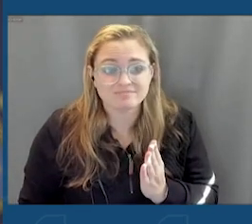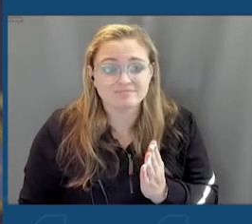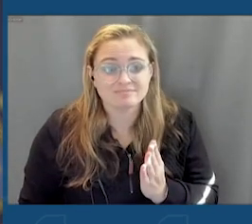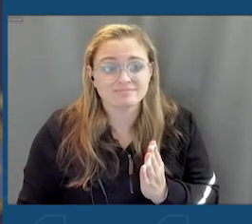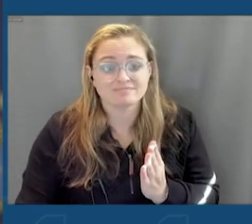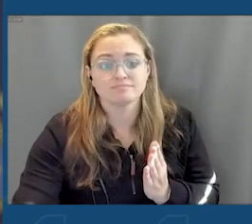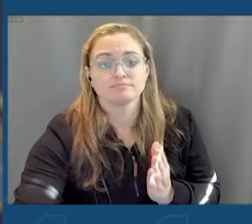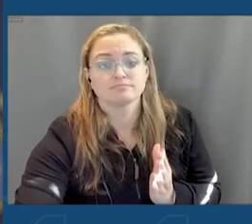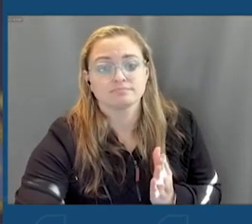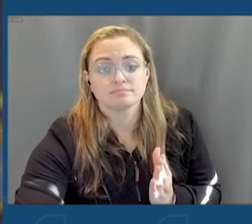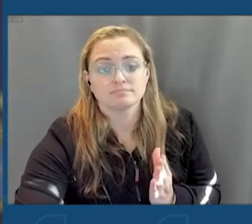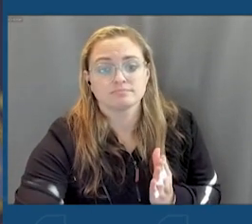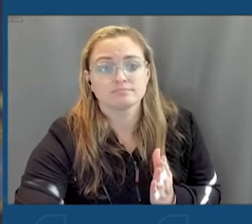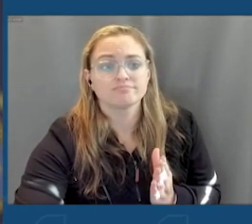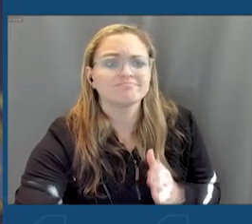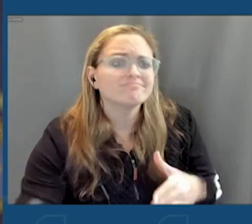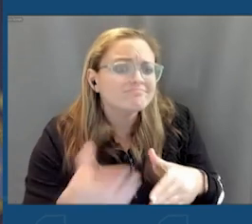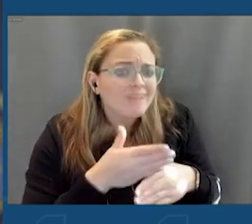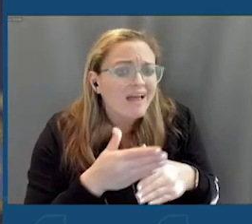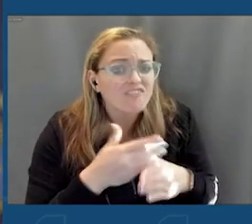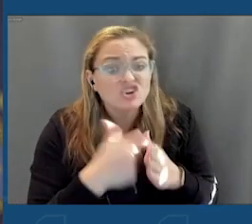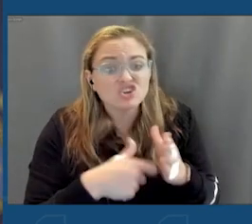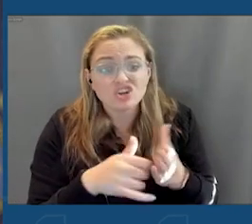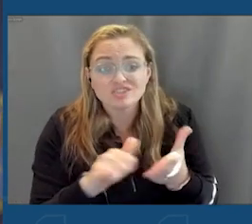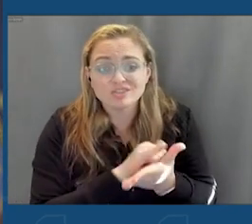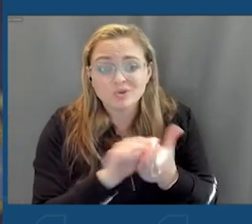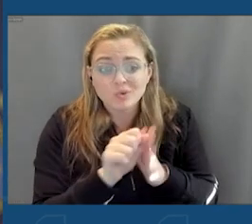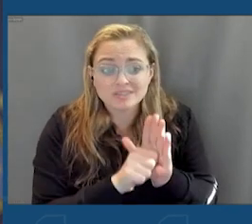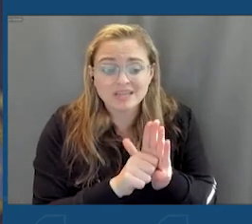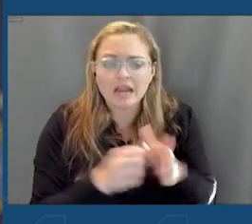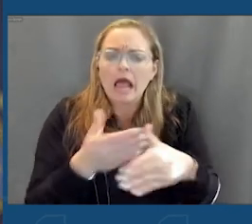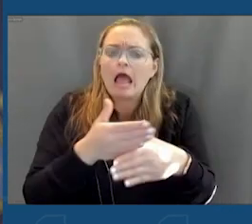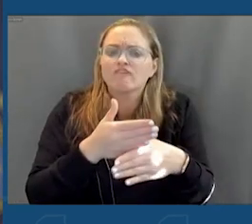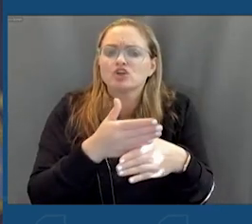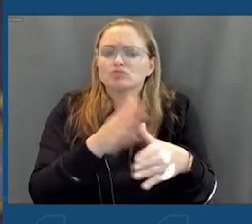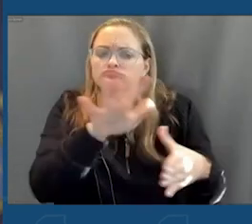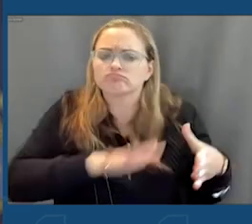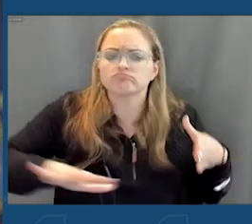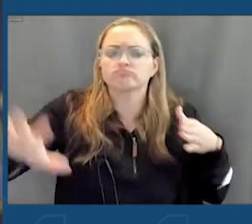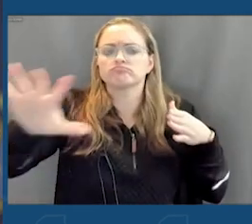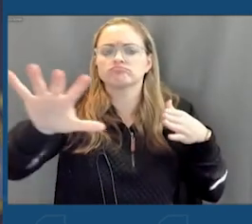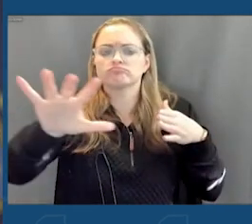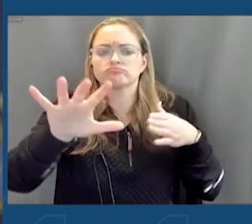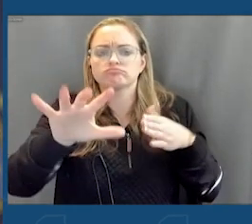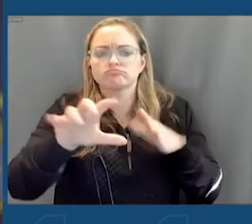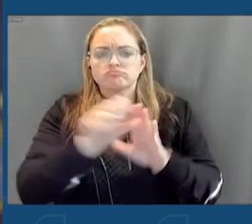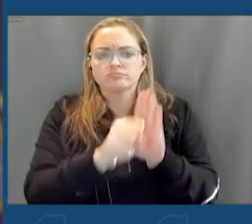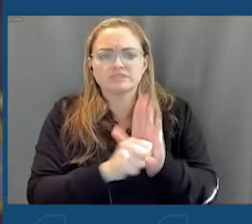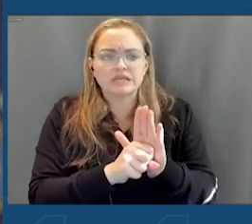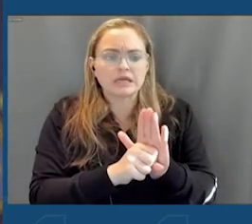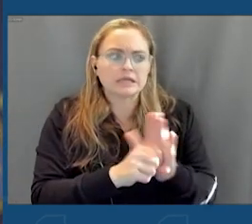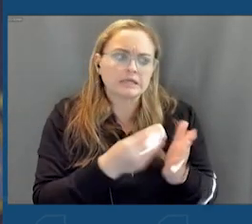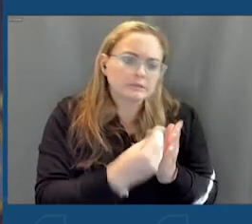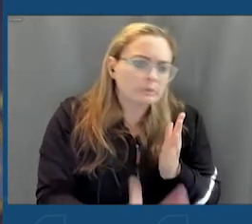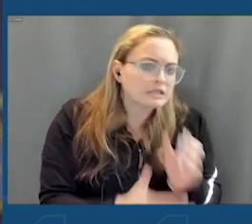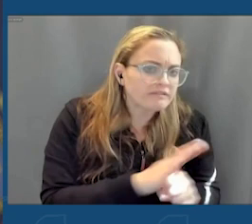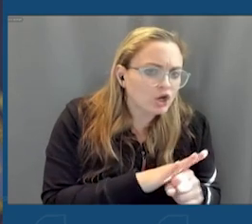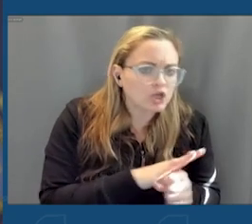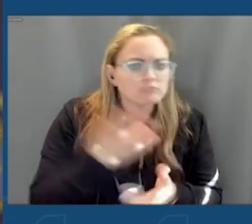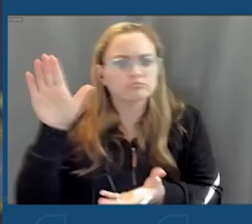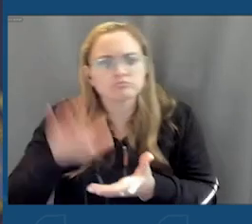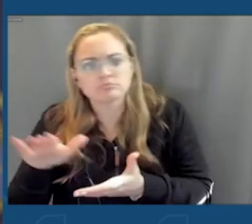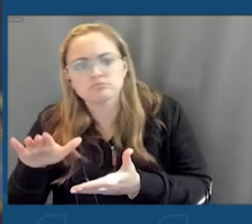The average cost in New York State, this is just all over the state, expensive areas, less expensive areas, is